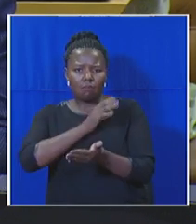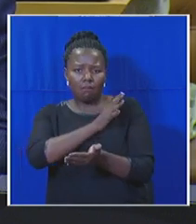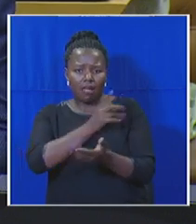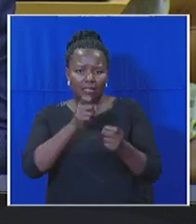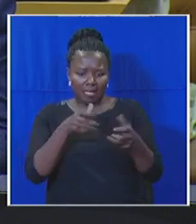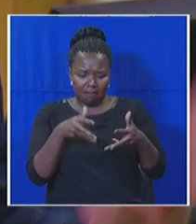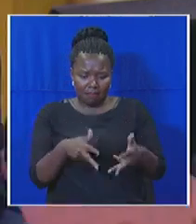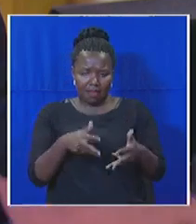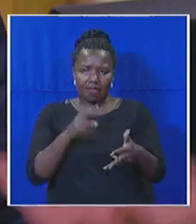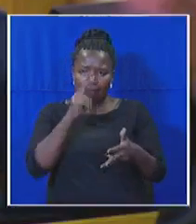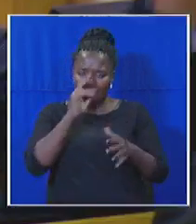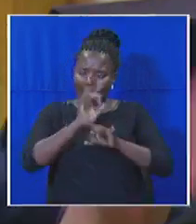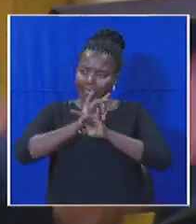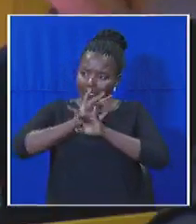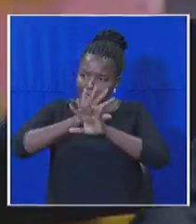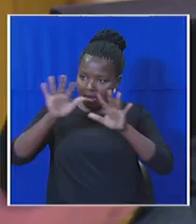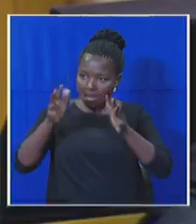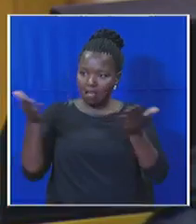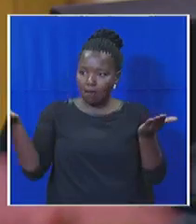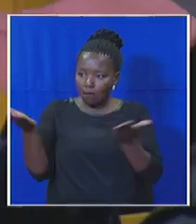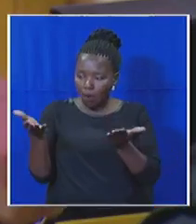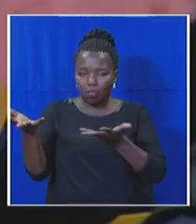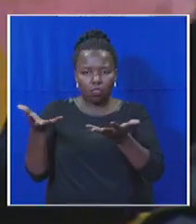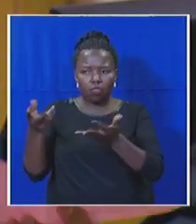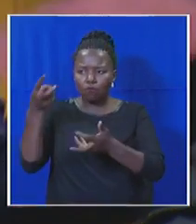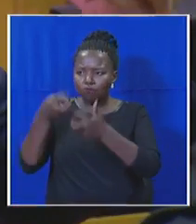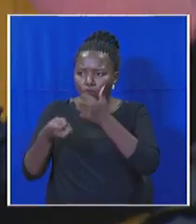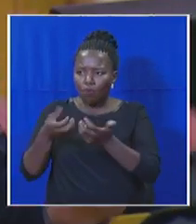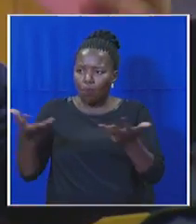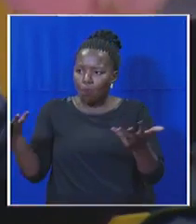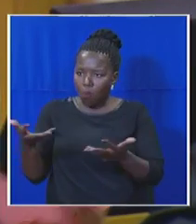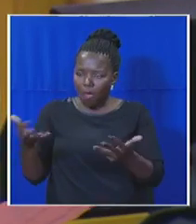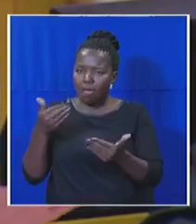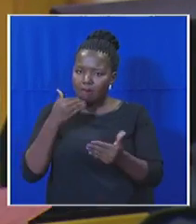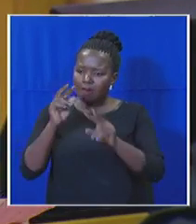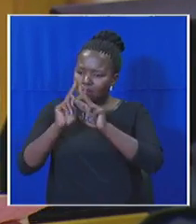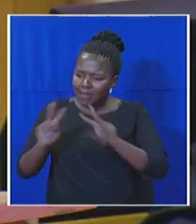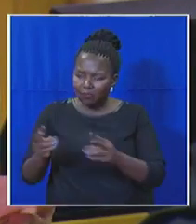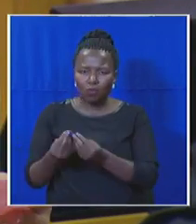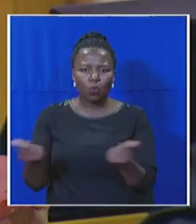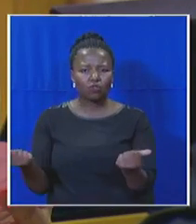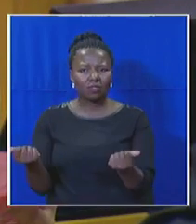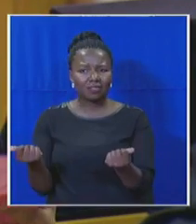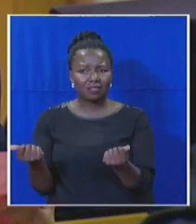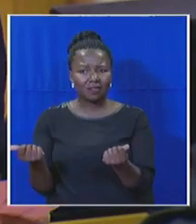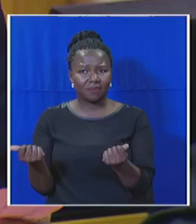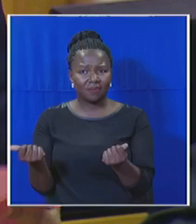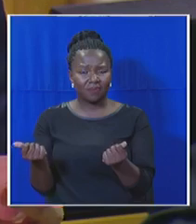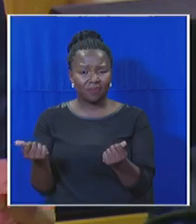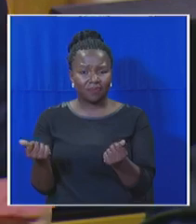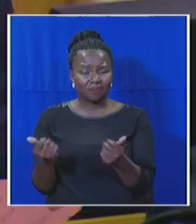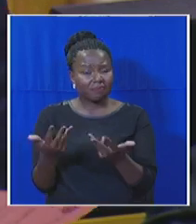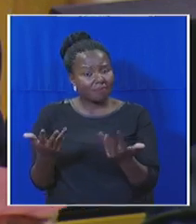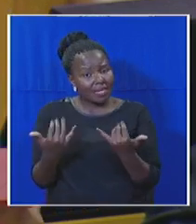want an objective view of both sides of what is happening. That is finding a peaceful solution. Now,